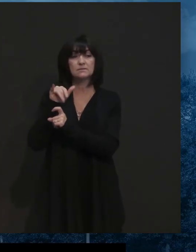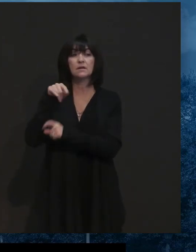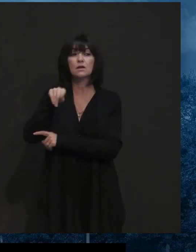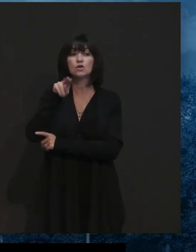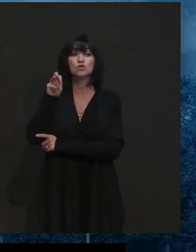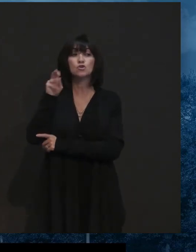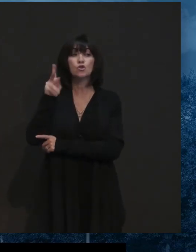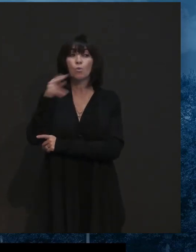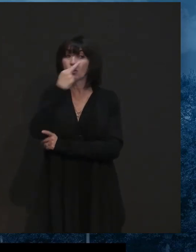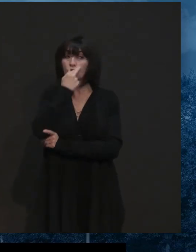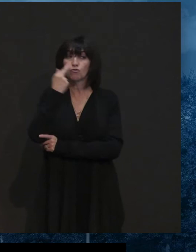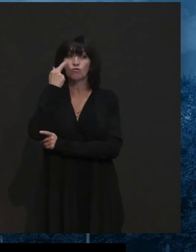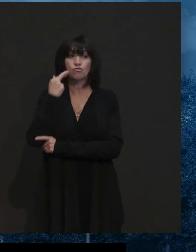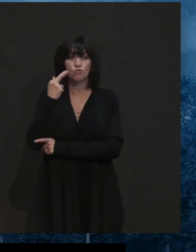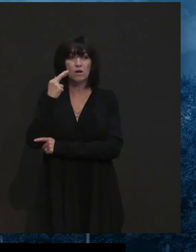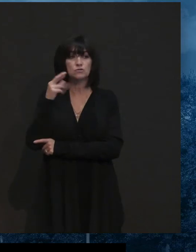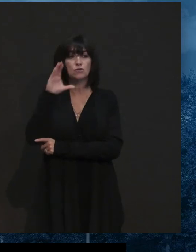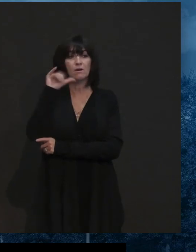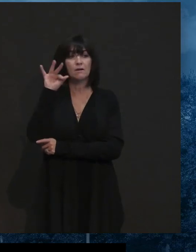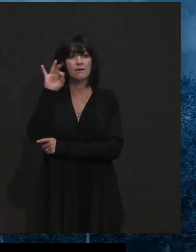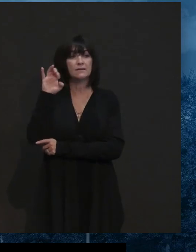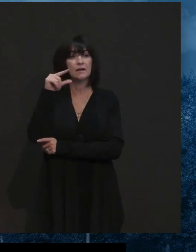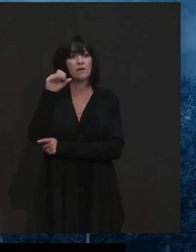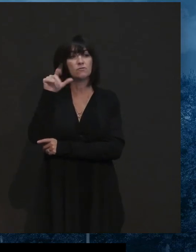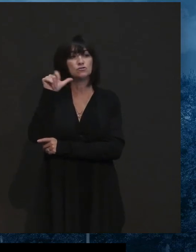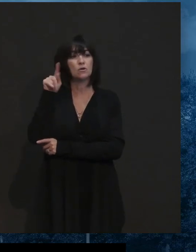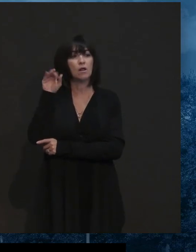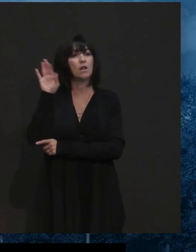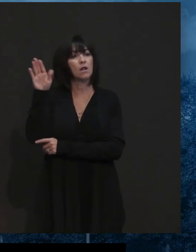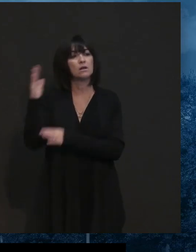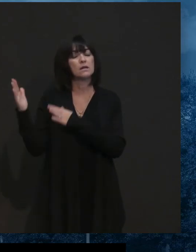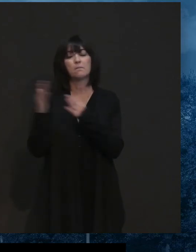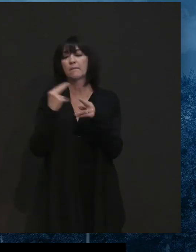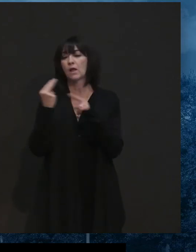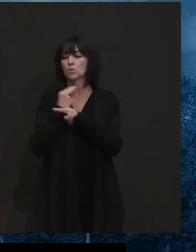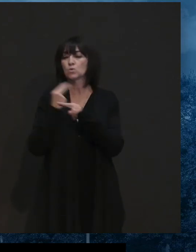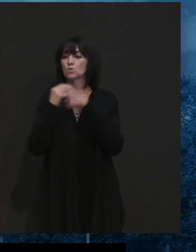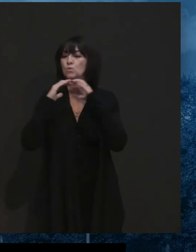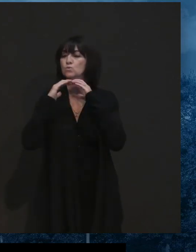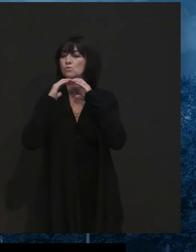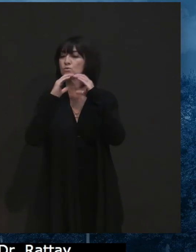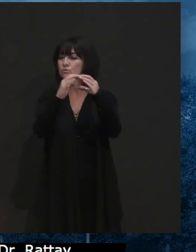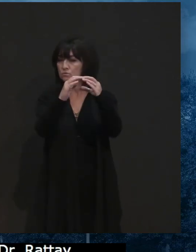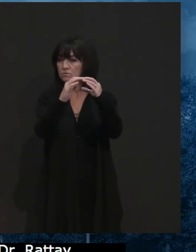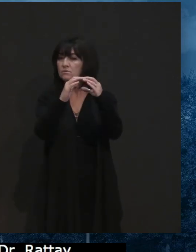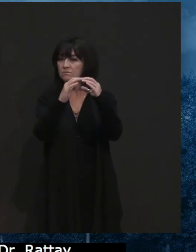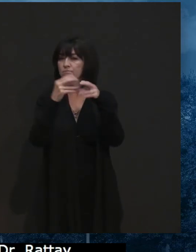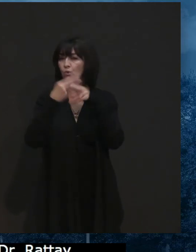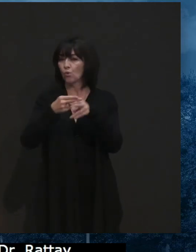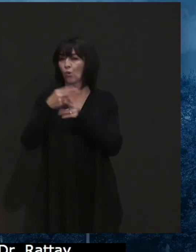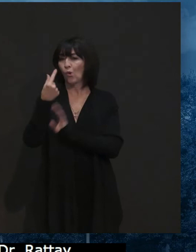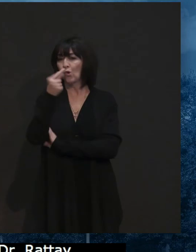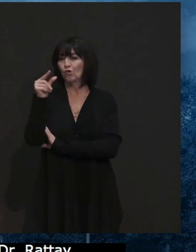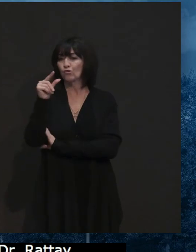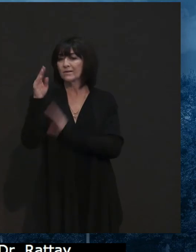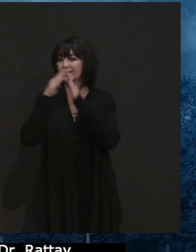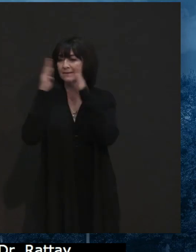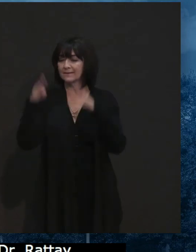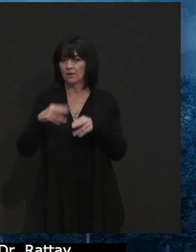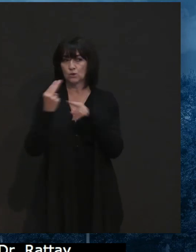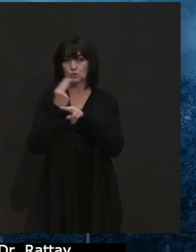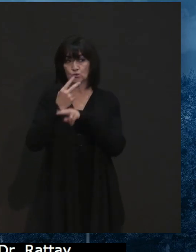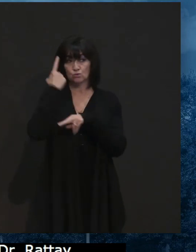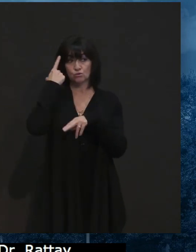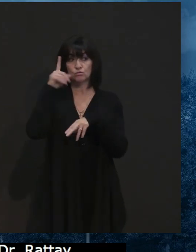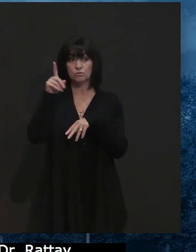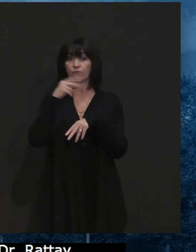is planning to use small greenhouses to continue outdoor dining into the winter. What concerns does DPH have as businesses need to find ways